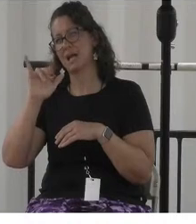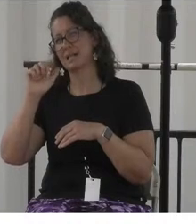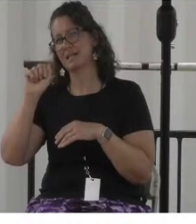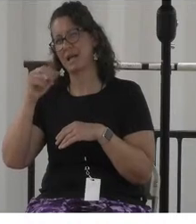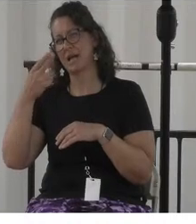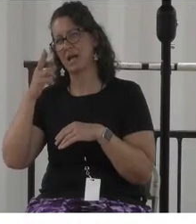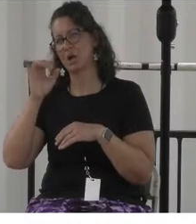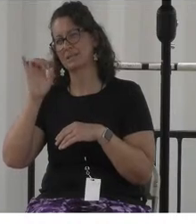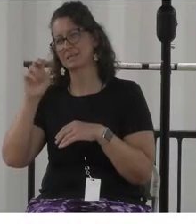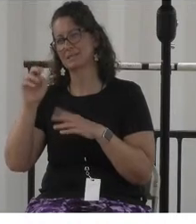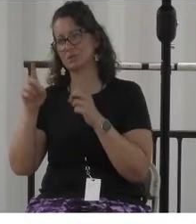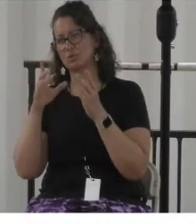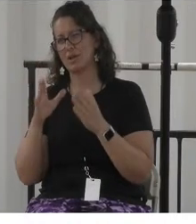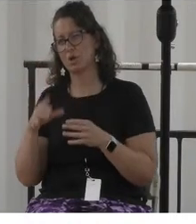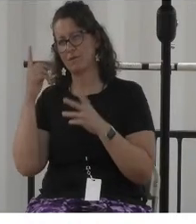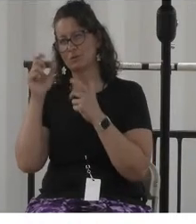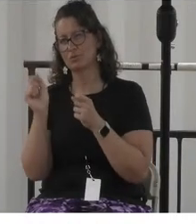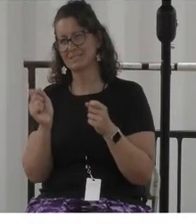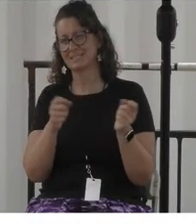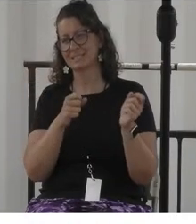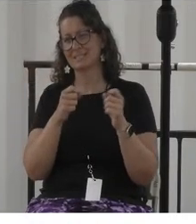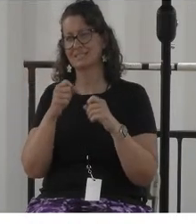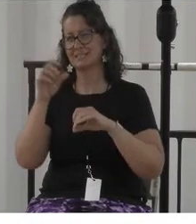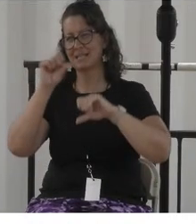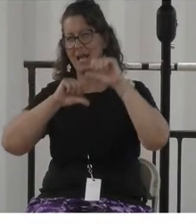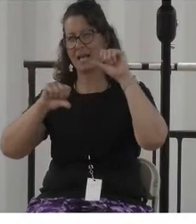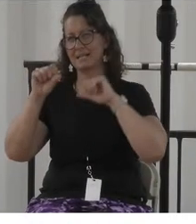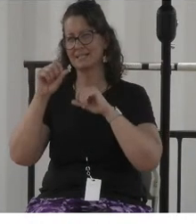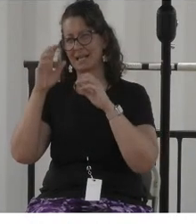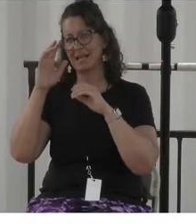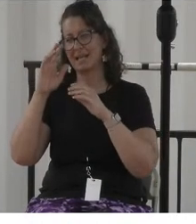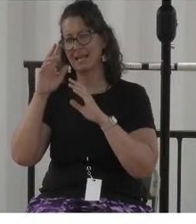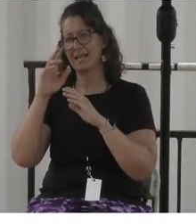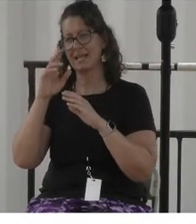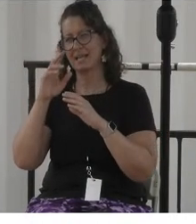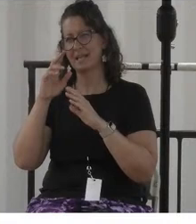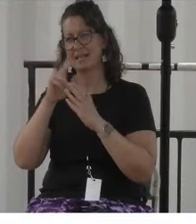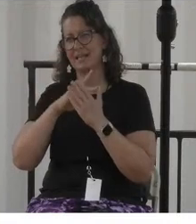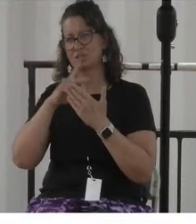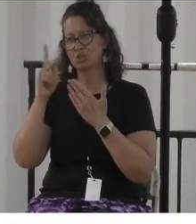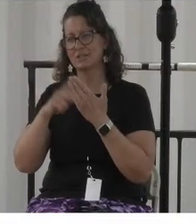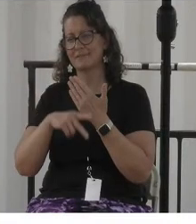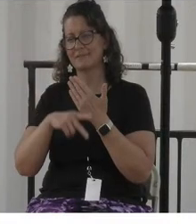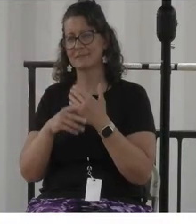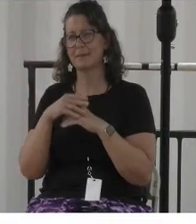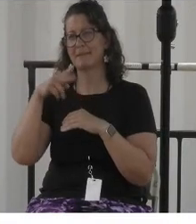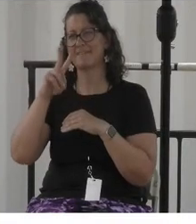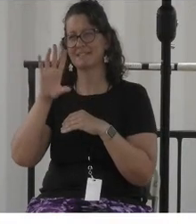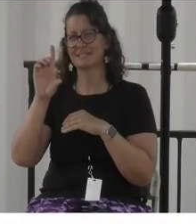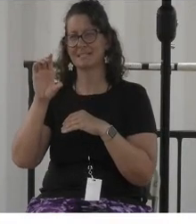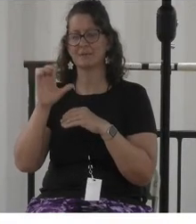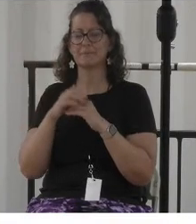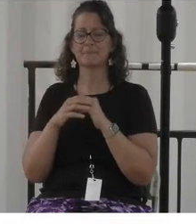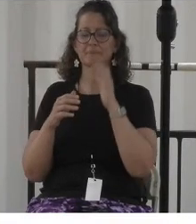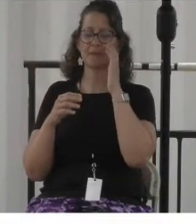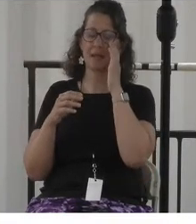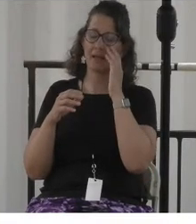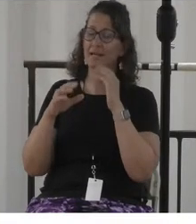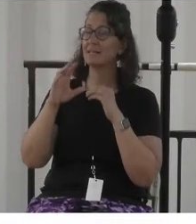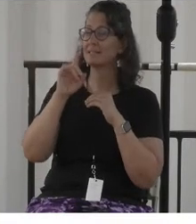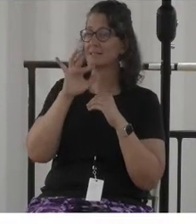Strategic Science Initiatives, Planet Labs, PBC. And at the very end there, we've got Jason Holmberg, Executive Director